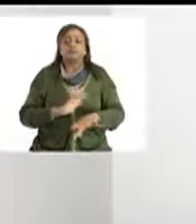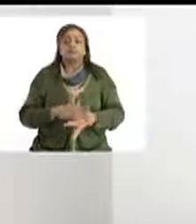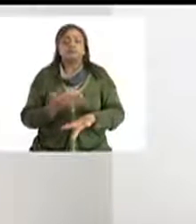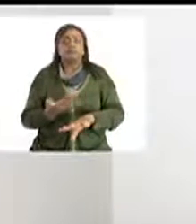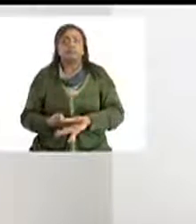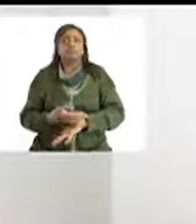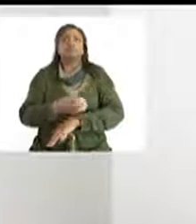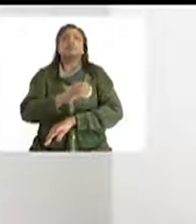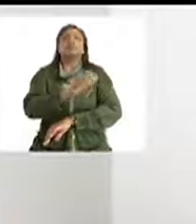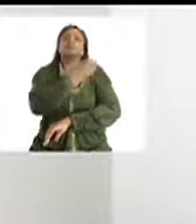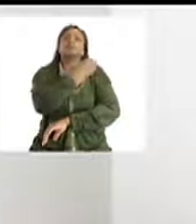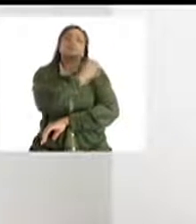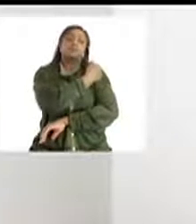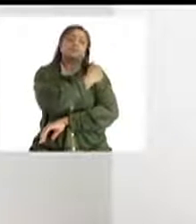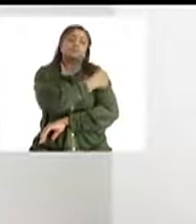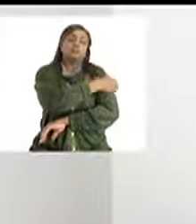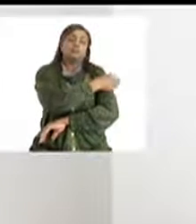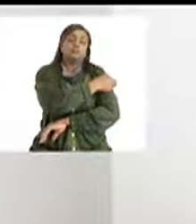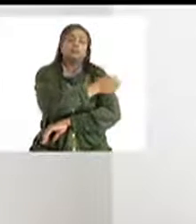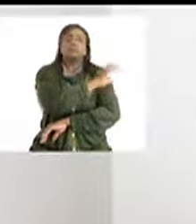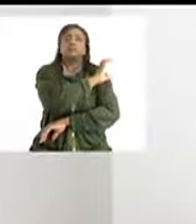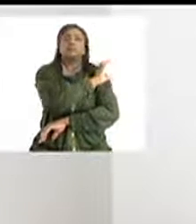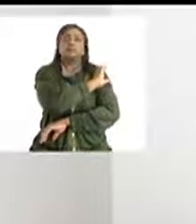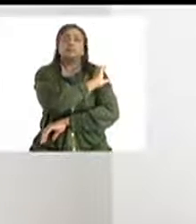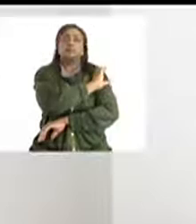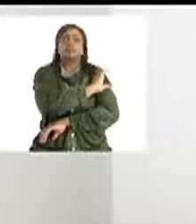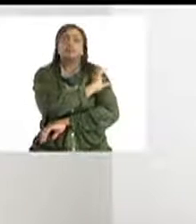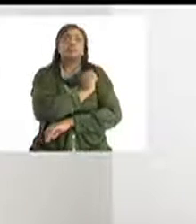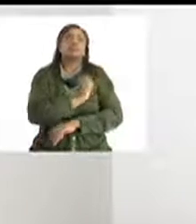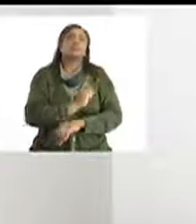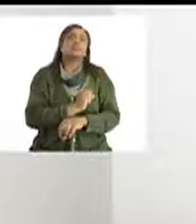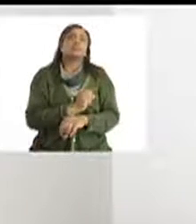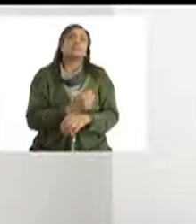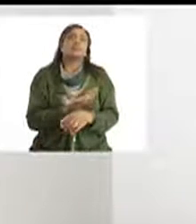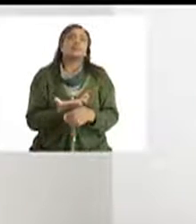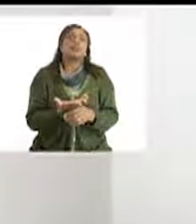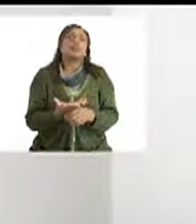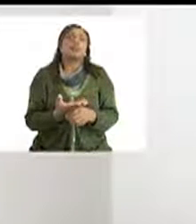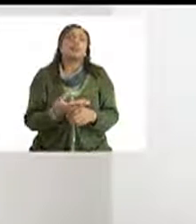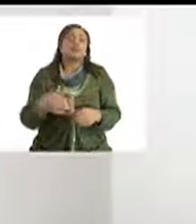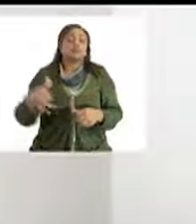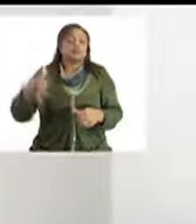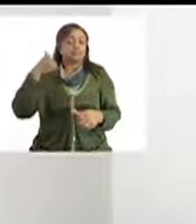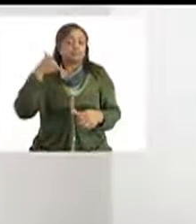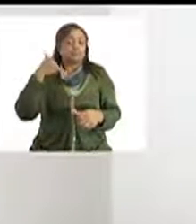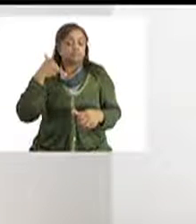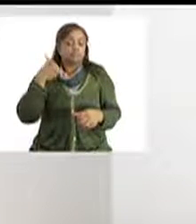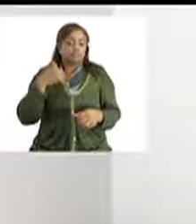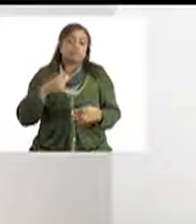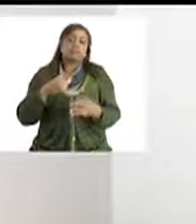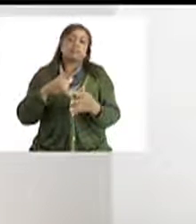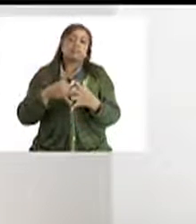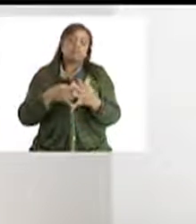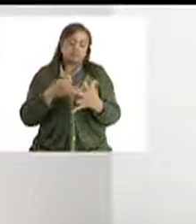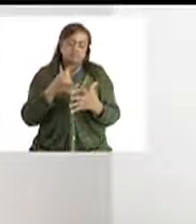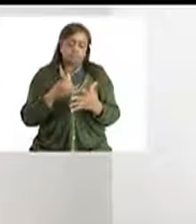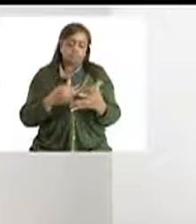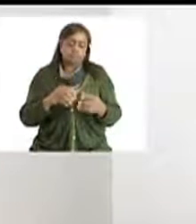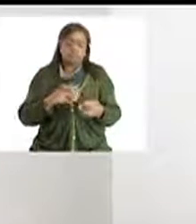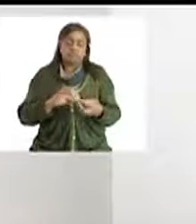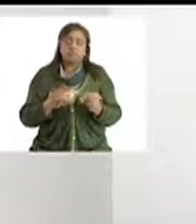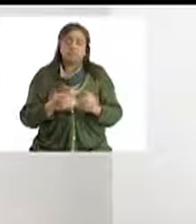information on sexuality and sexual health. Now, these places are the clinics and